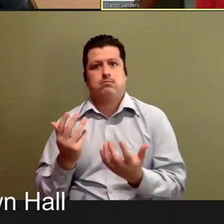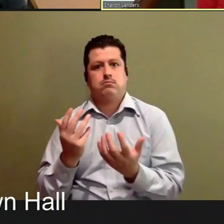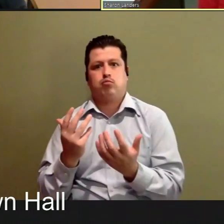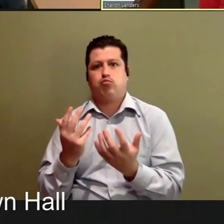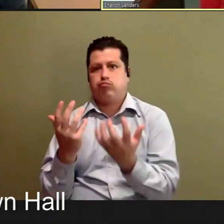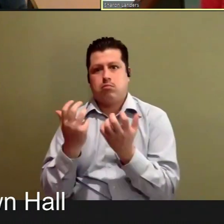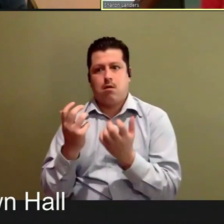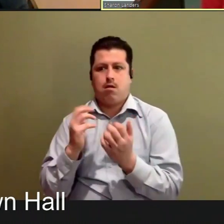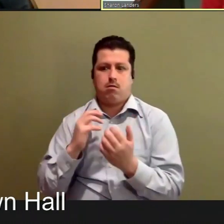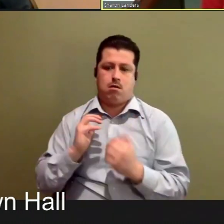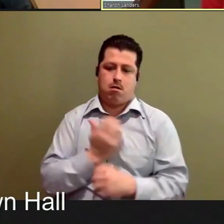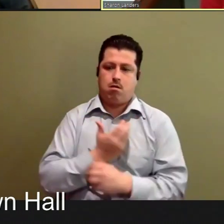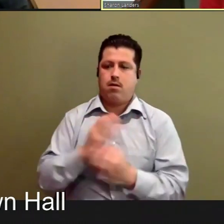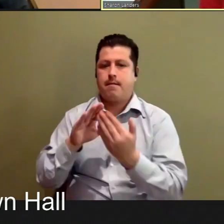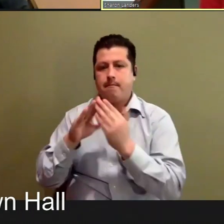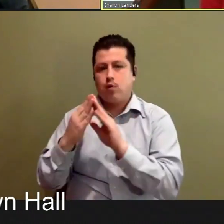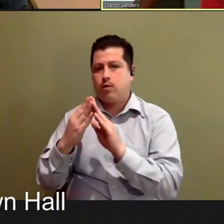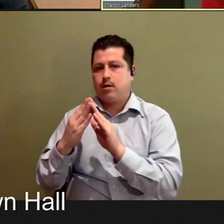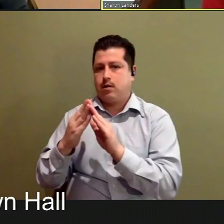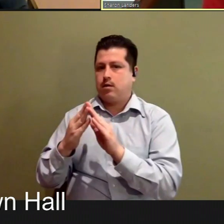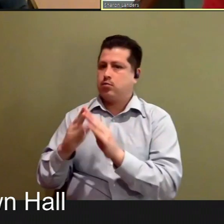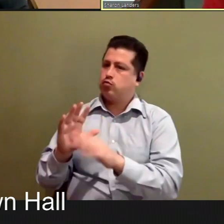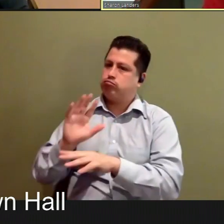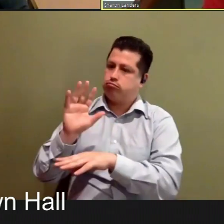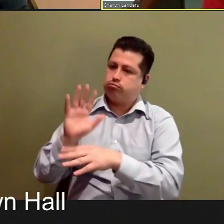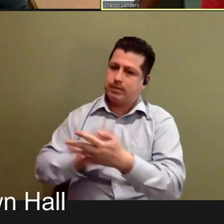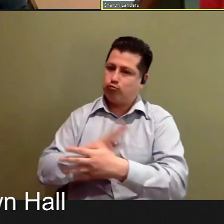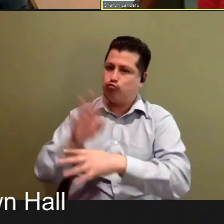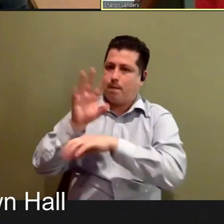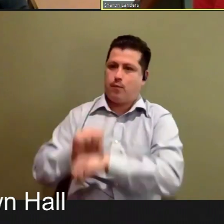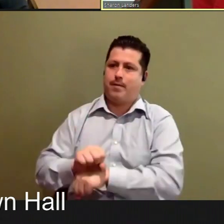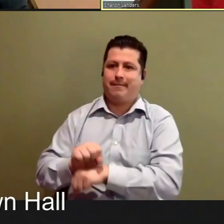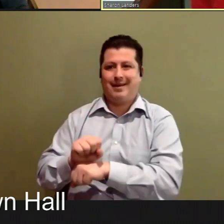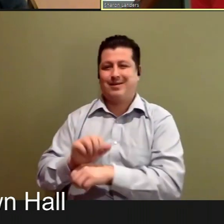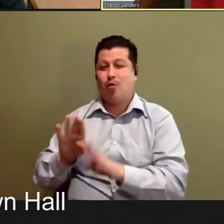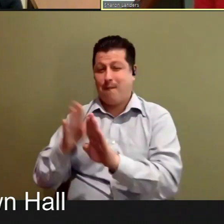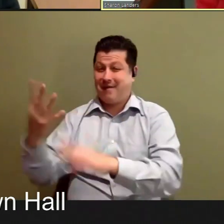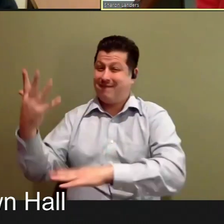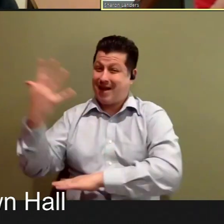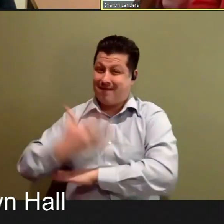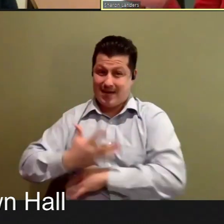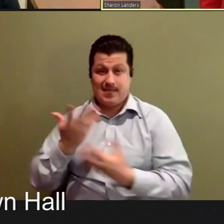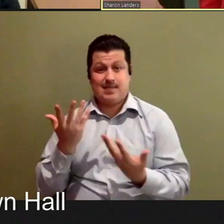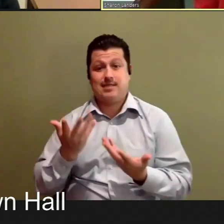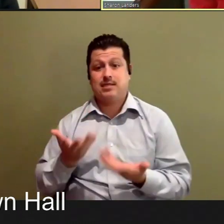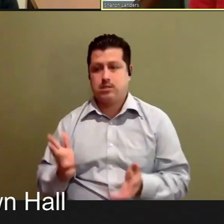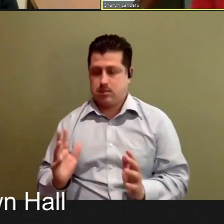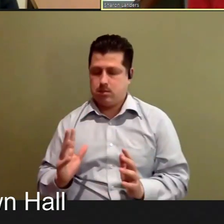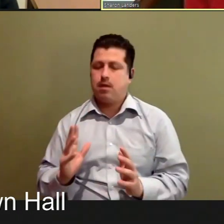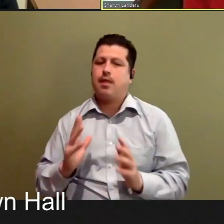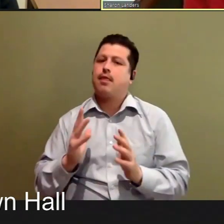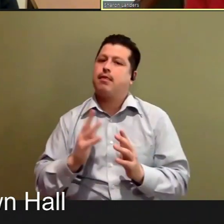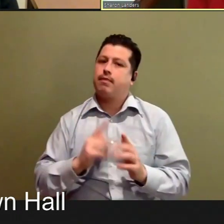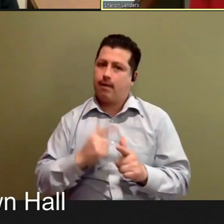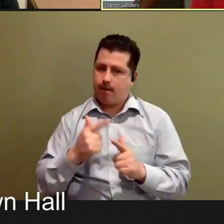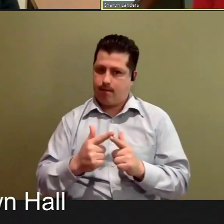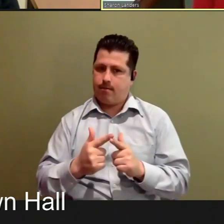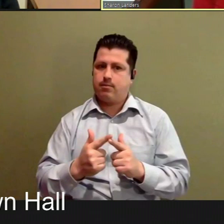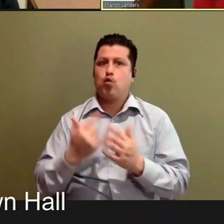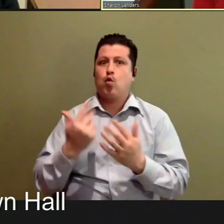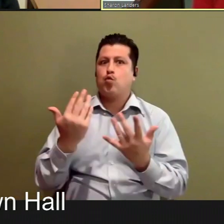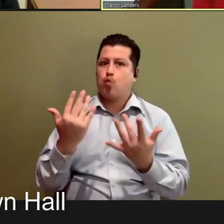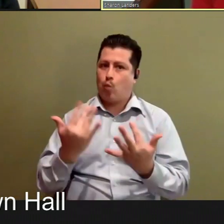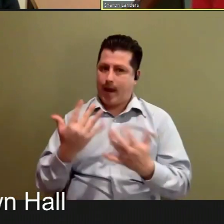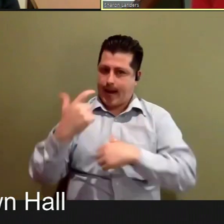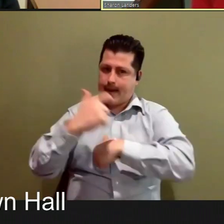It's open for 5 days, only 5 days next week. And then after the wait period, people will be invited back